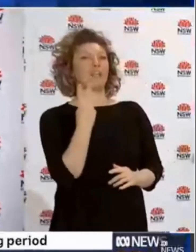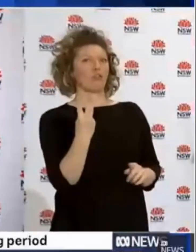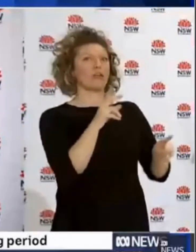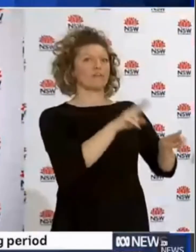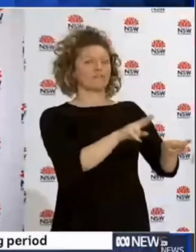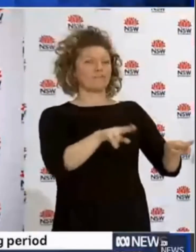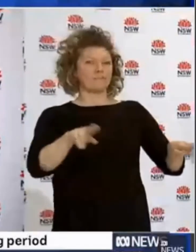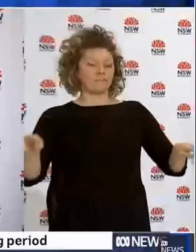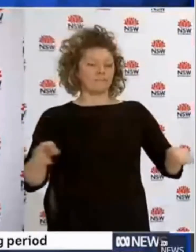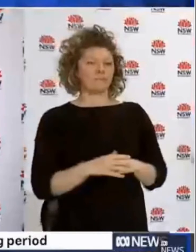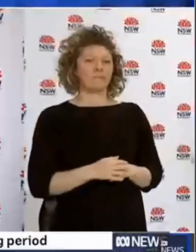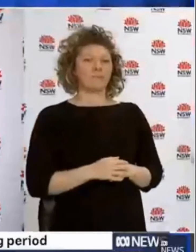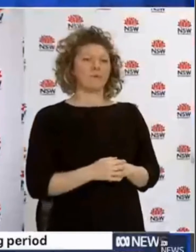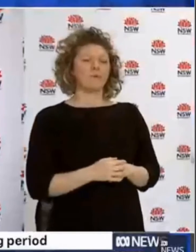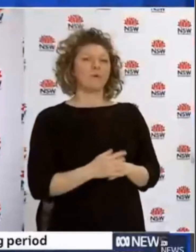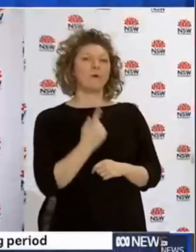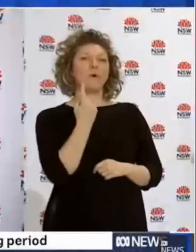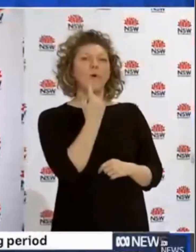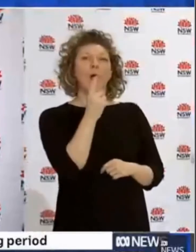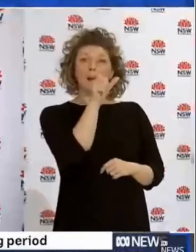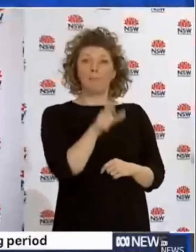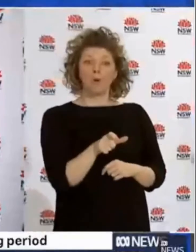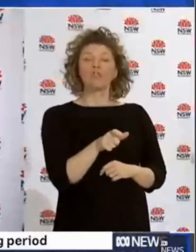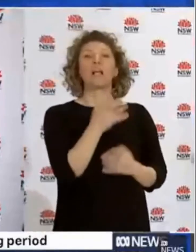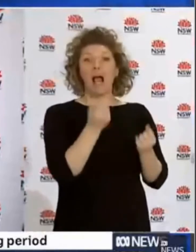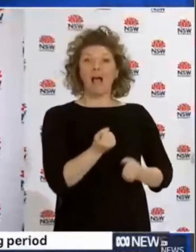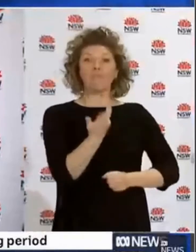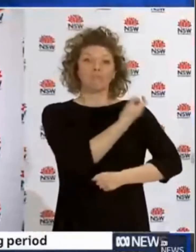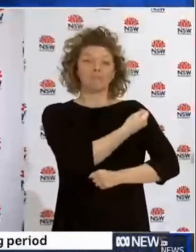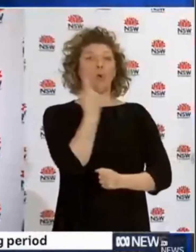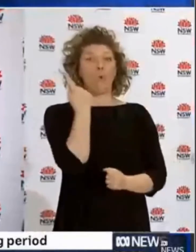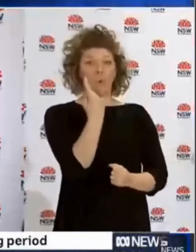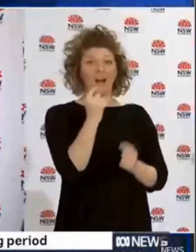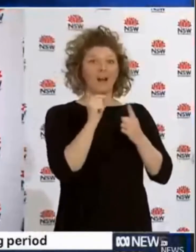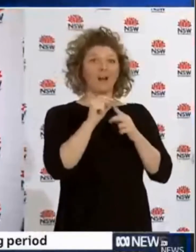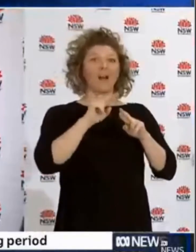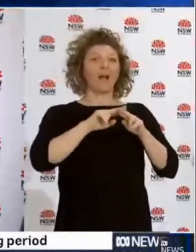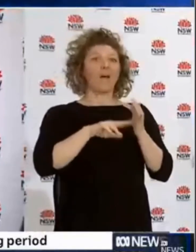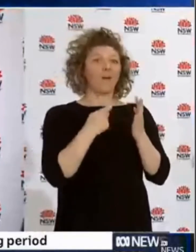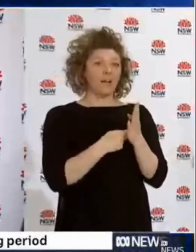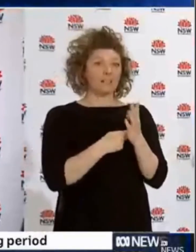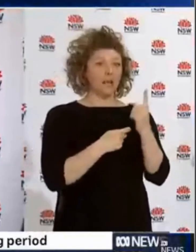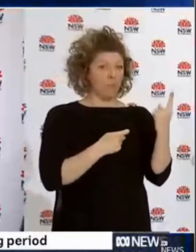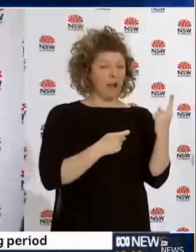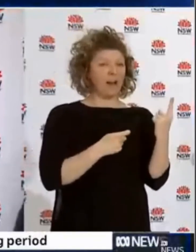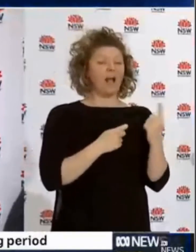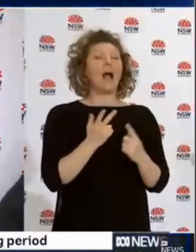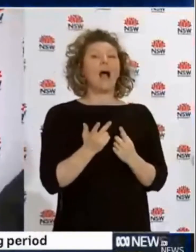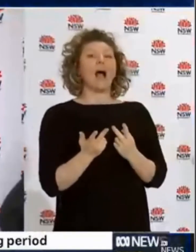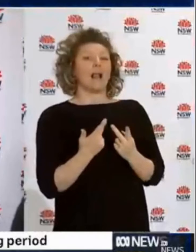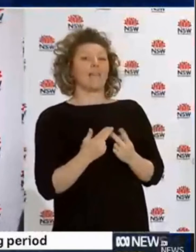1 person has just received their first dose of Pfizer, and 4 have received their first dose of AstraZeneca.